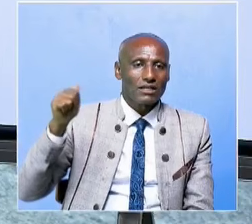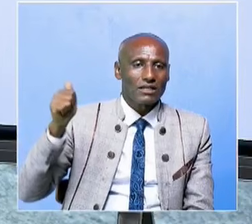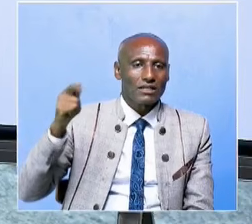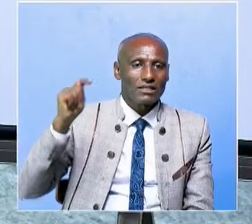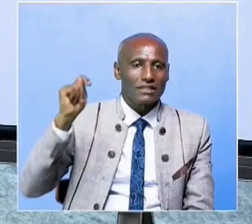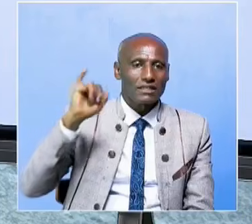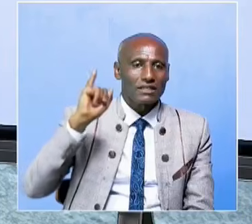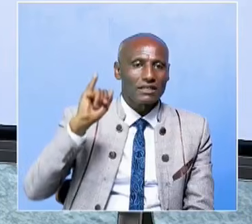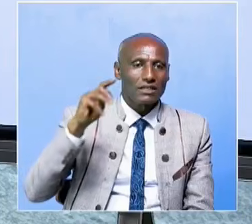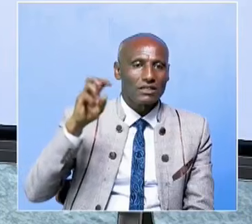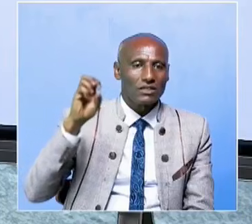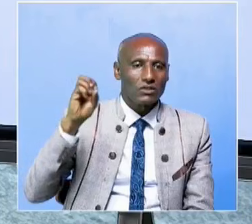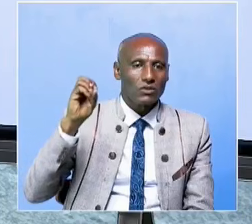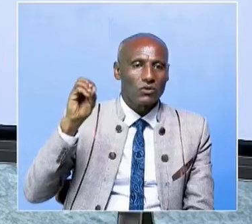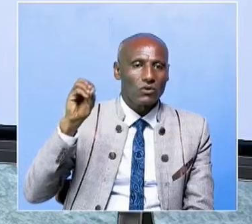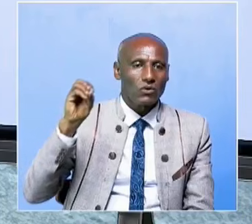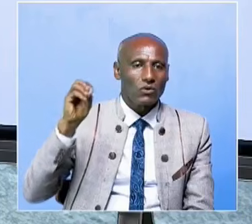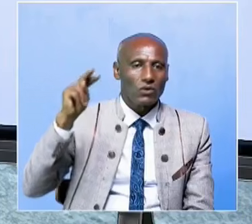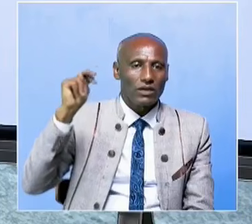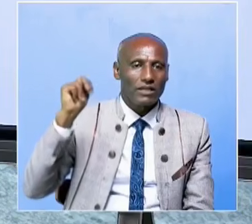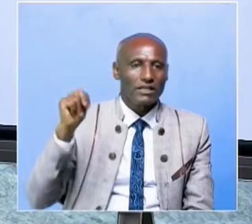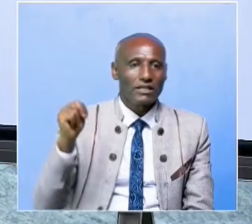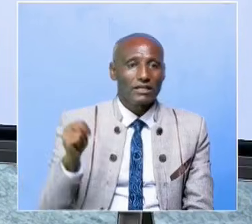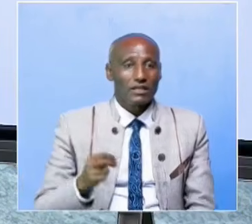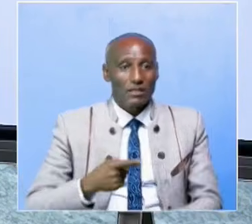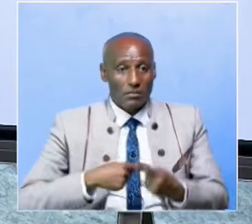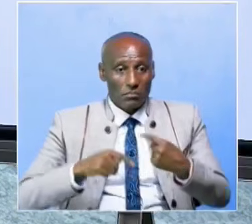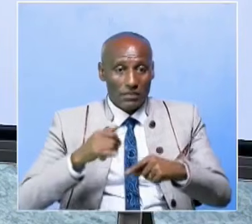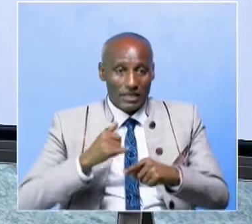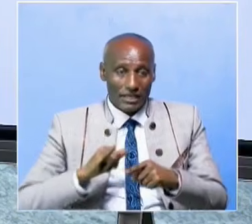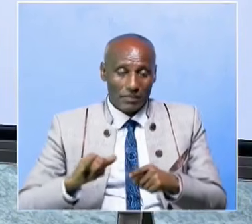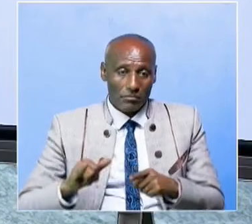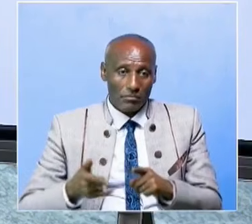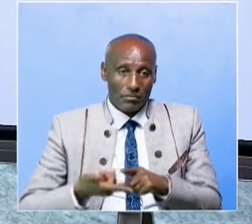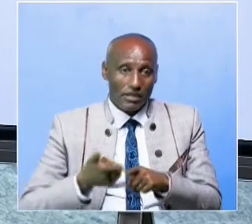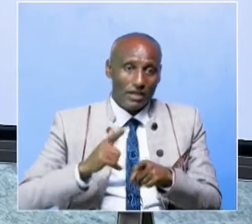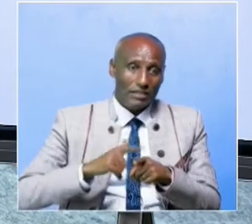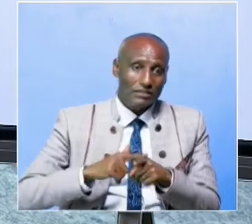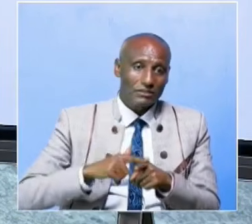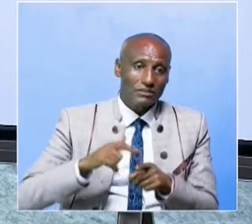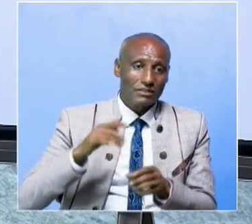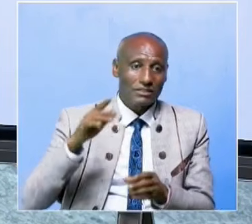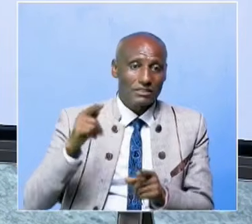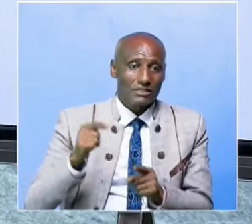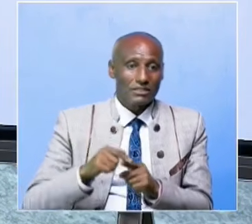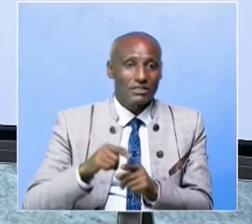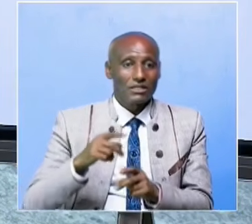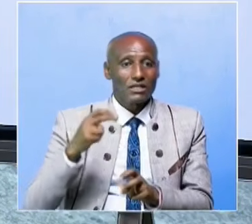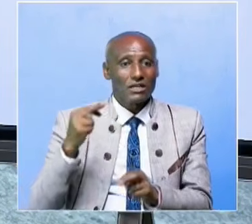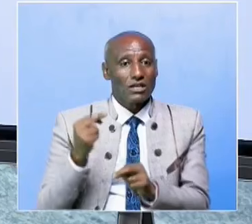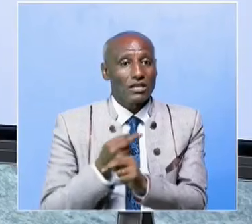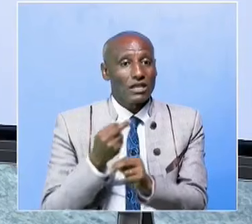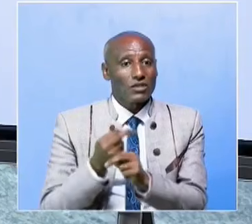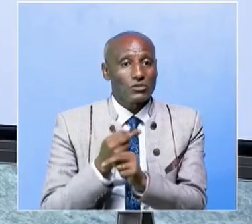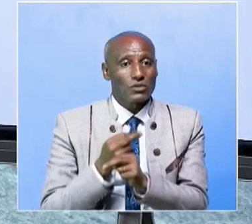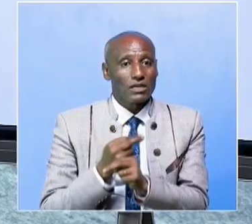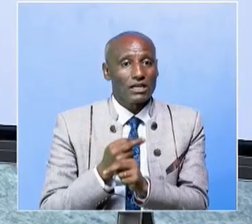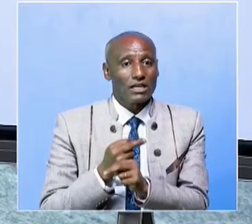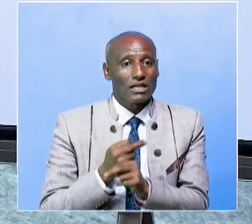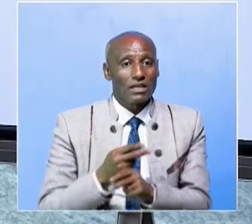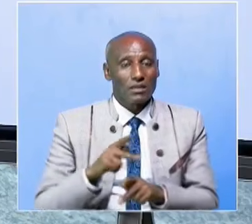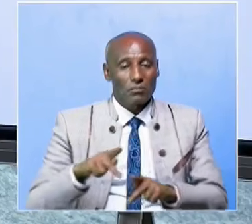well. Restoration is what? Bringing back something to its original state.